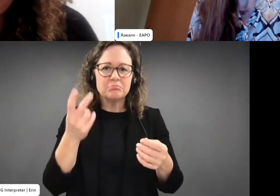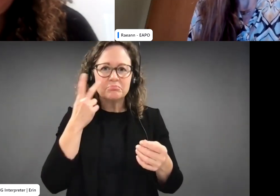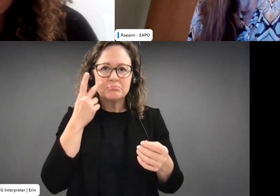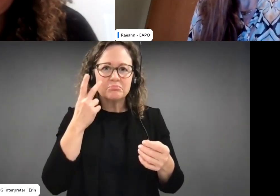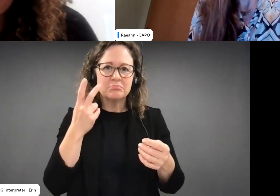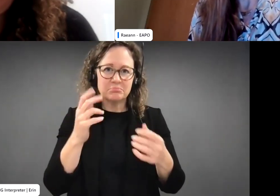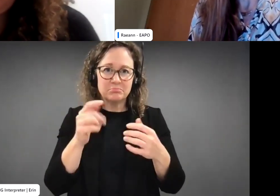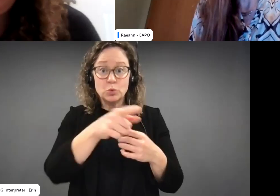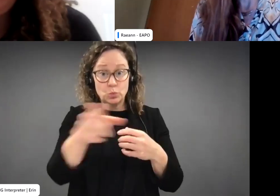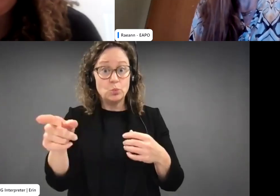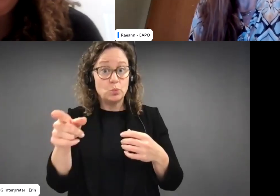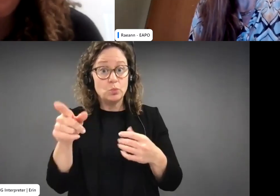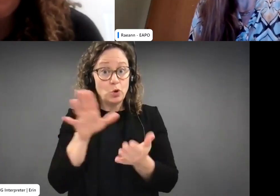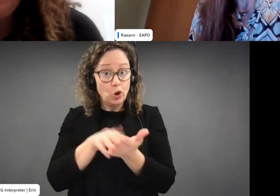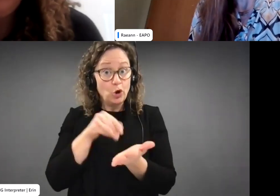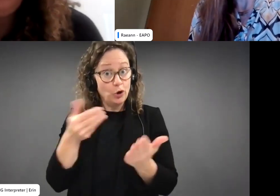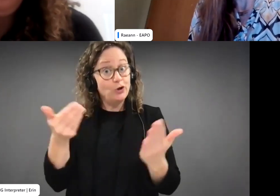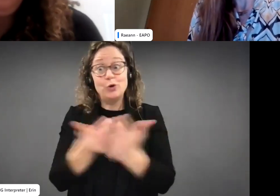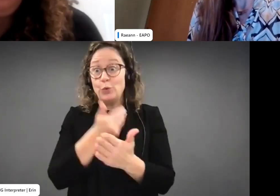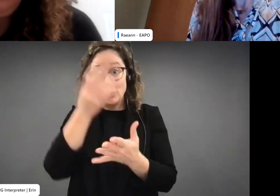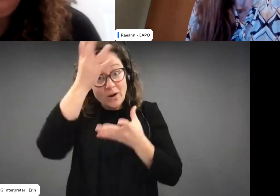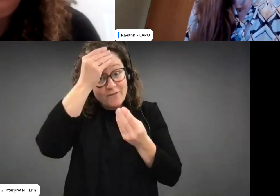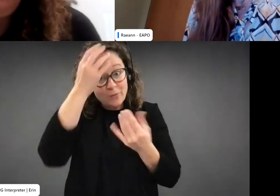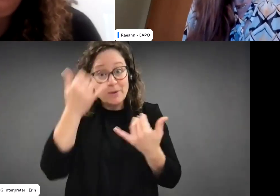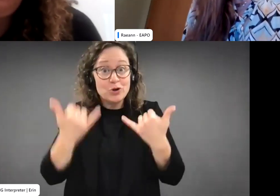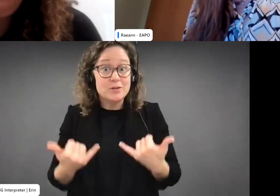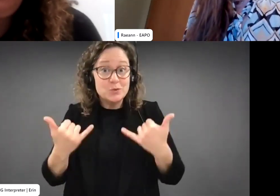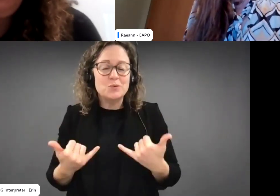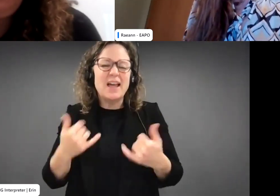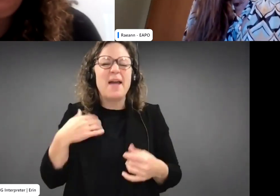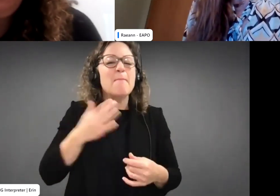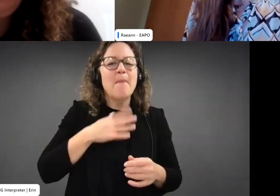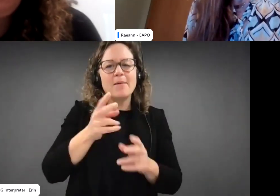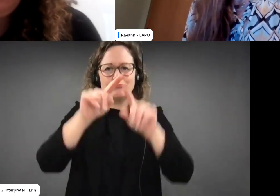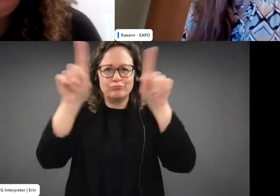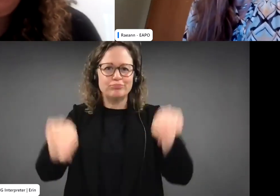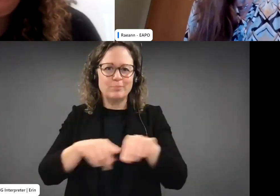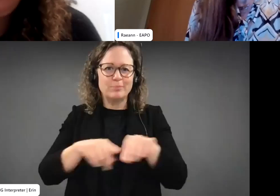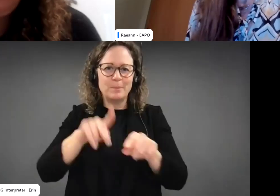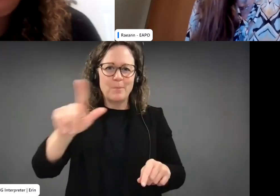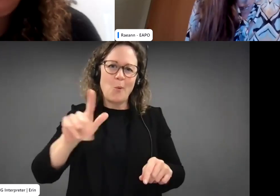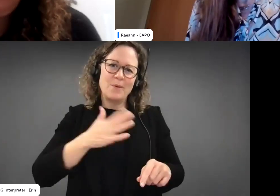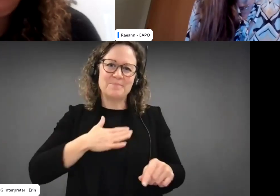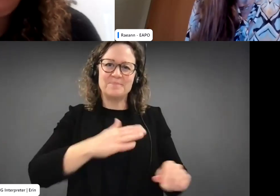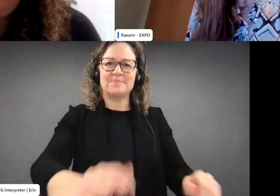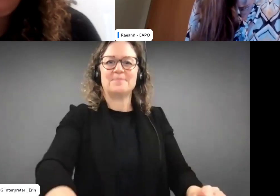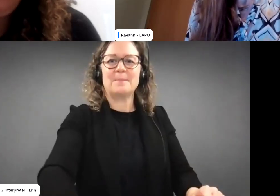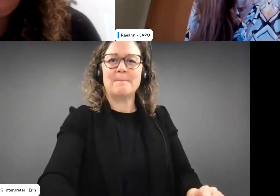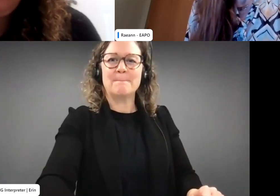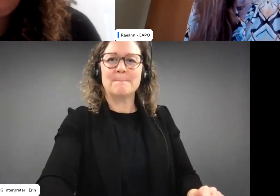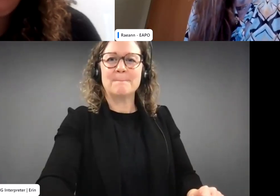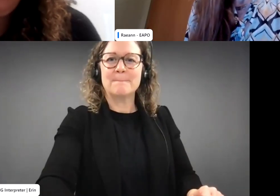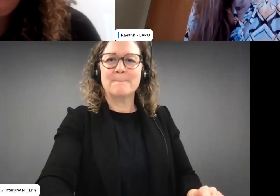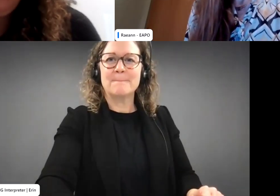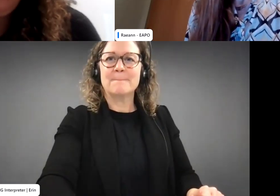people did learn any new information. I know you asked that, but just sort of Hmm. as a question, if they learned some more information about banking. We like